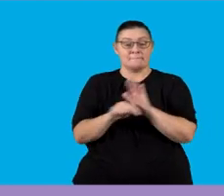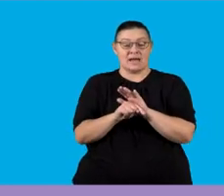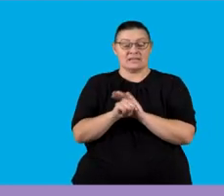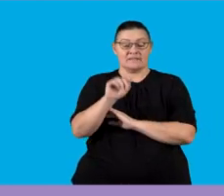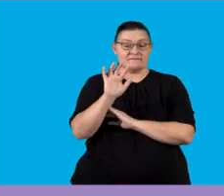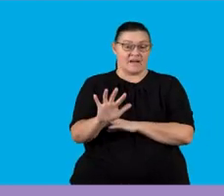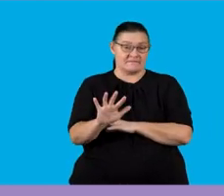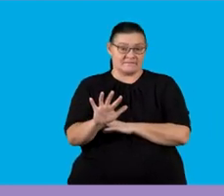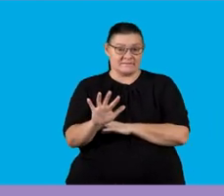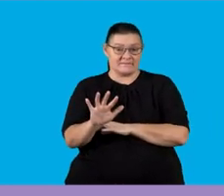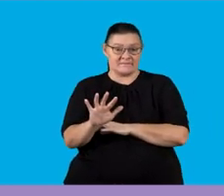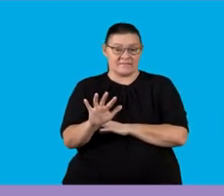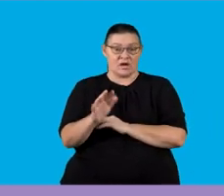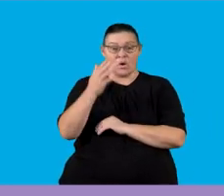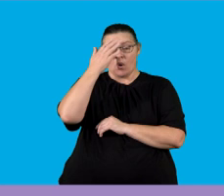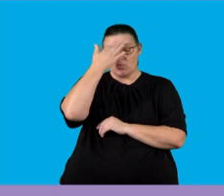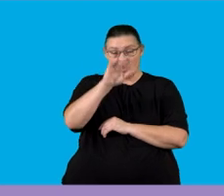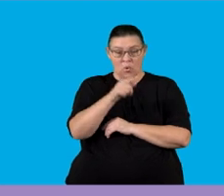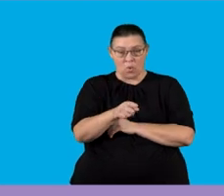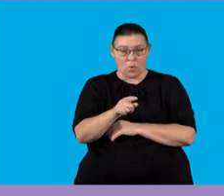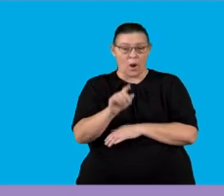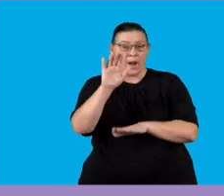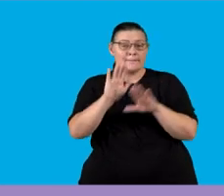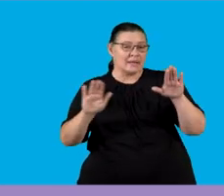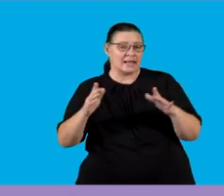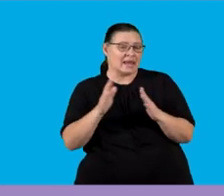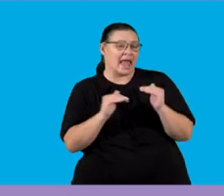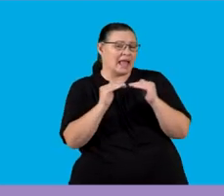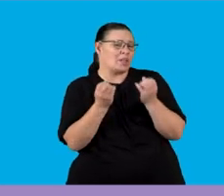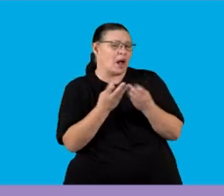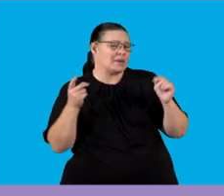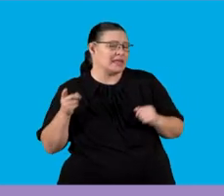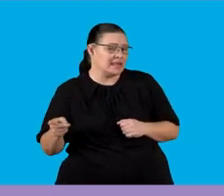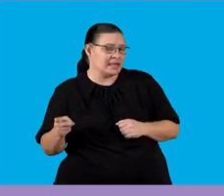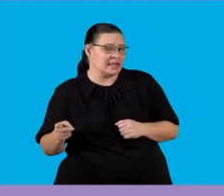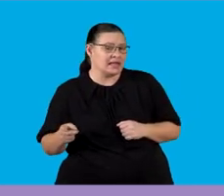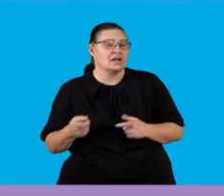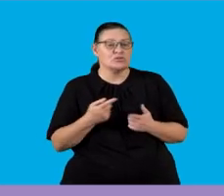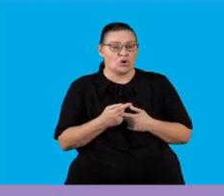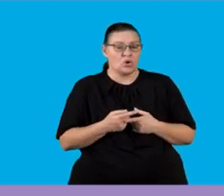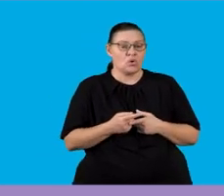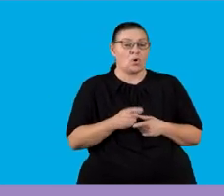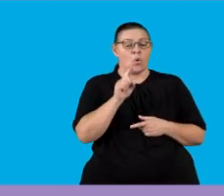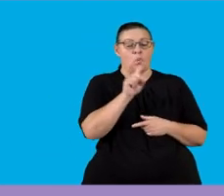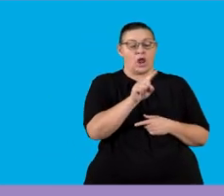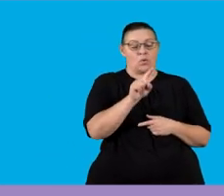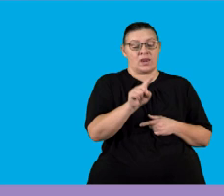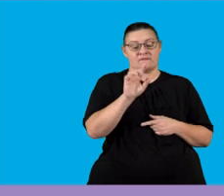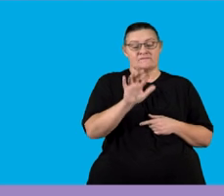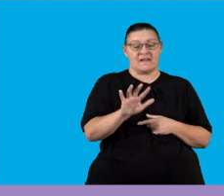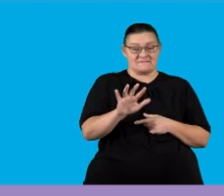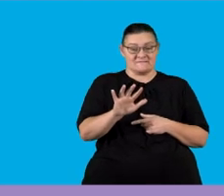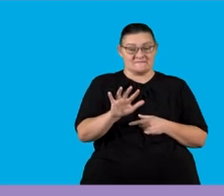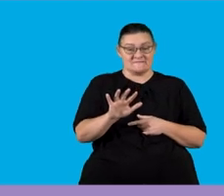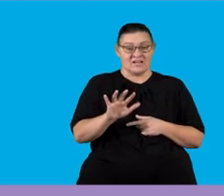115. So we already have the number or the answer. We need to know what position, which